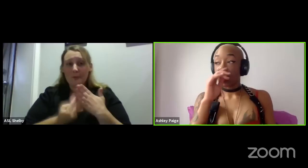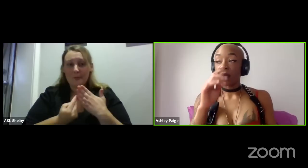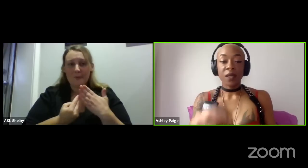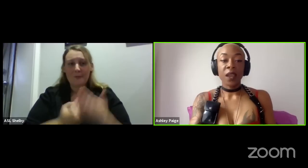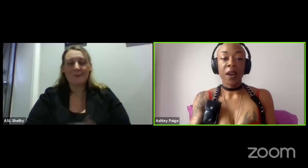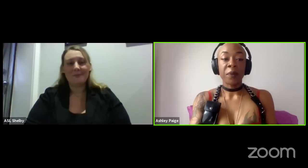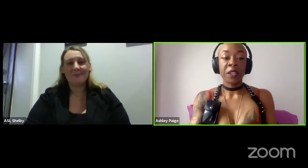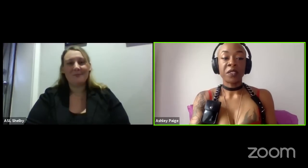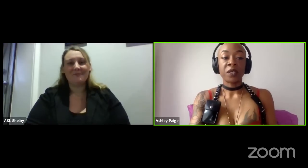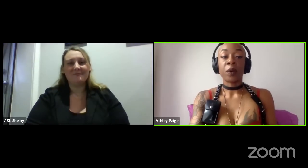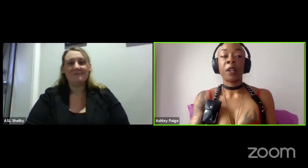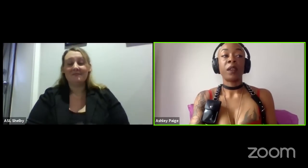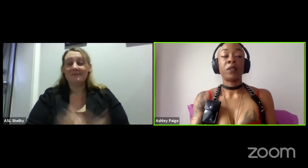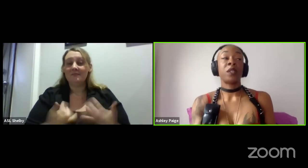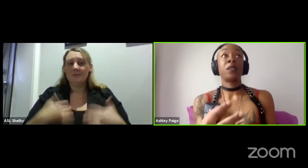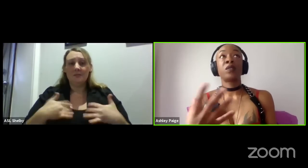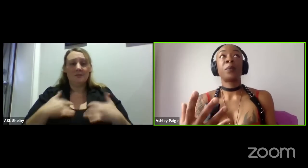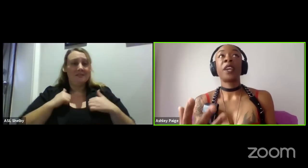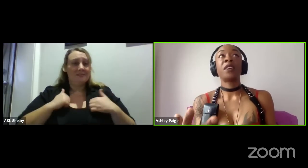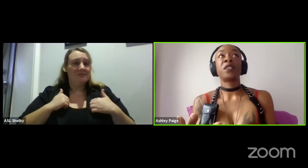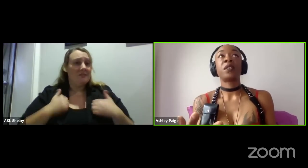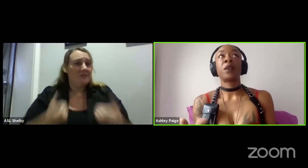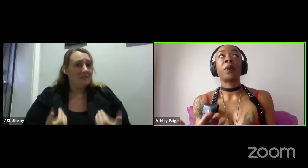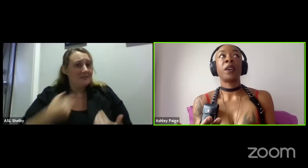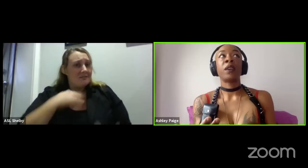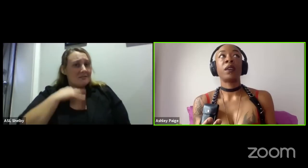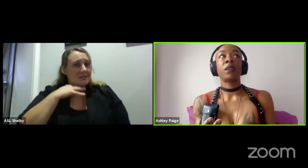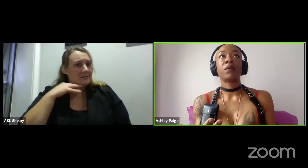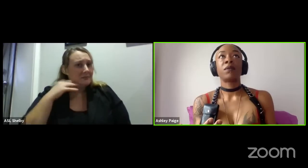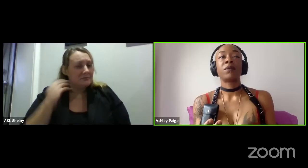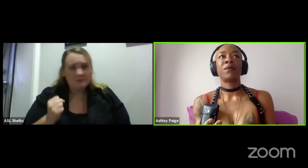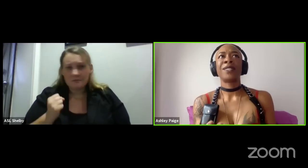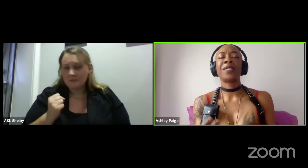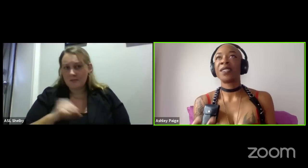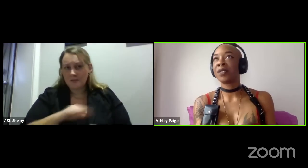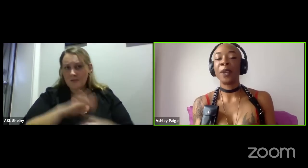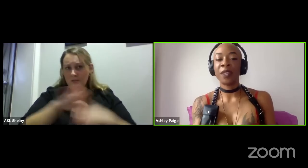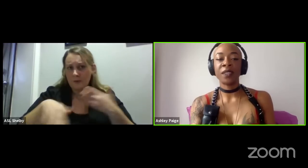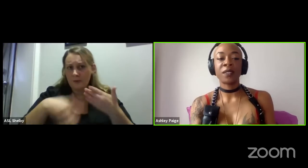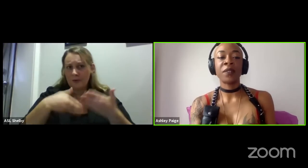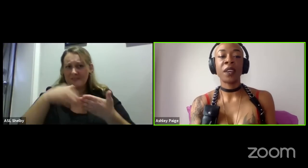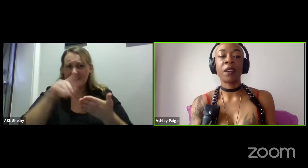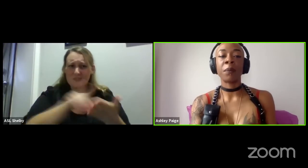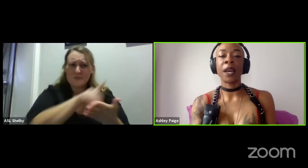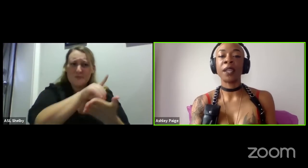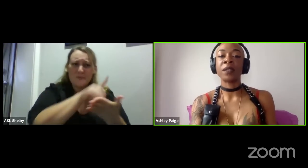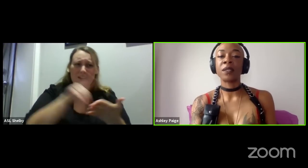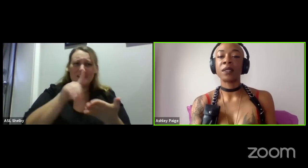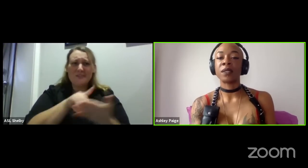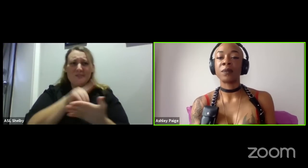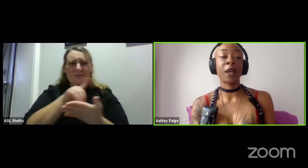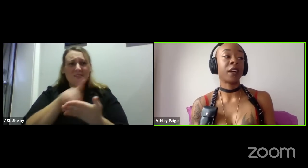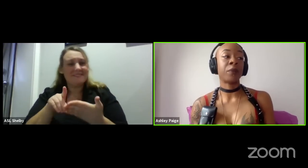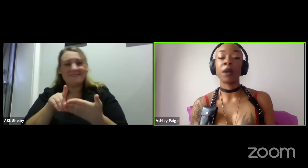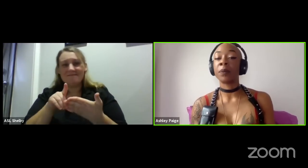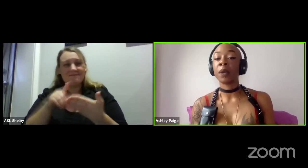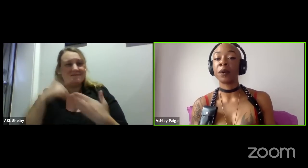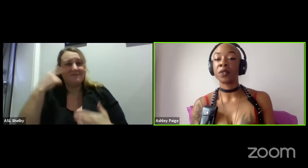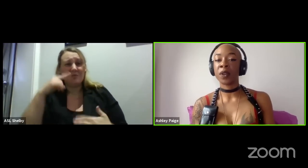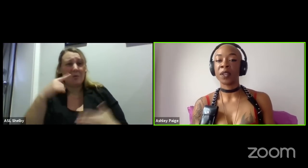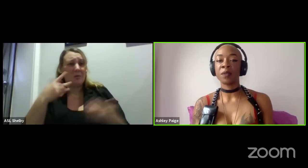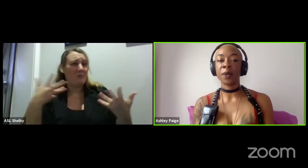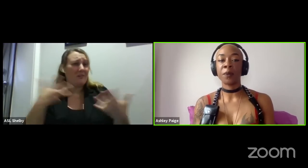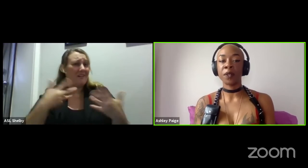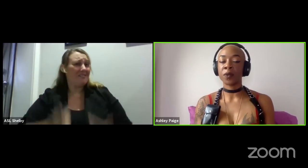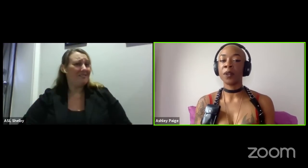It's exhausting how much discrimination that we just experience living in our bodies as Black and brown people,